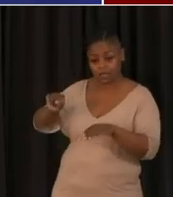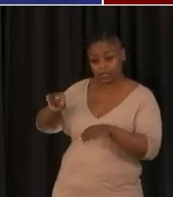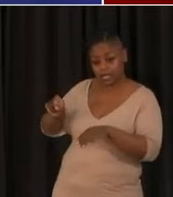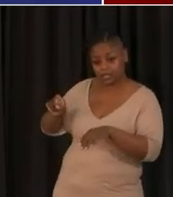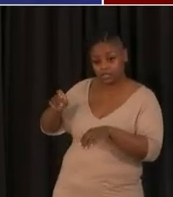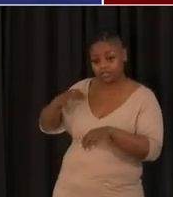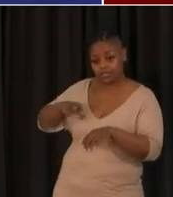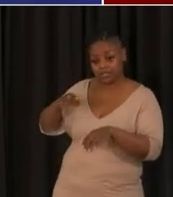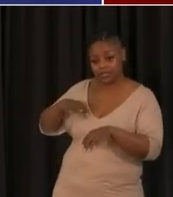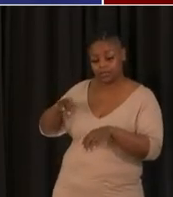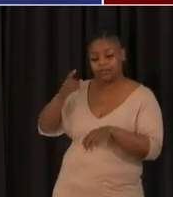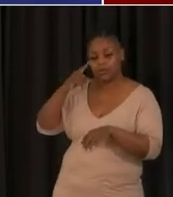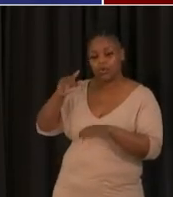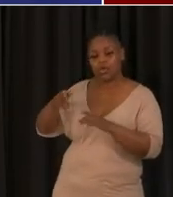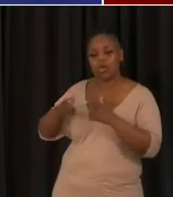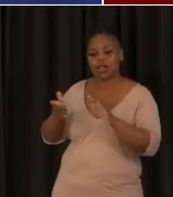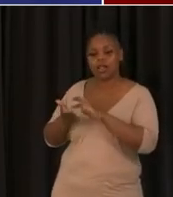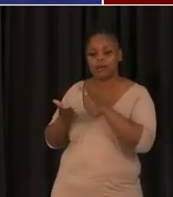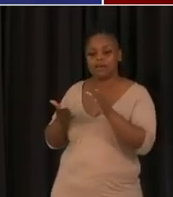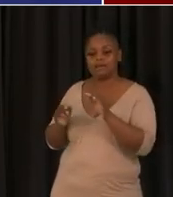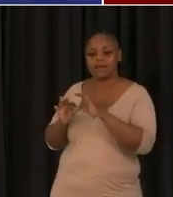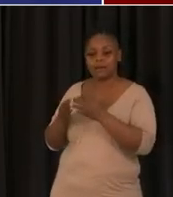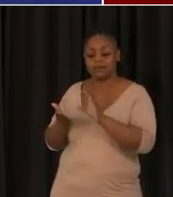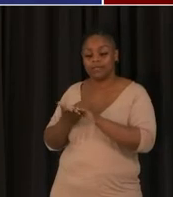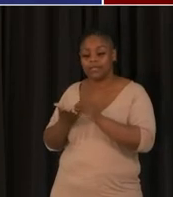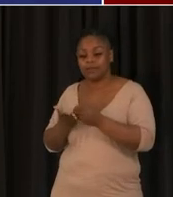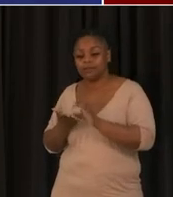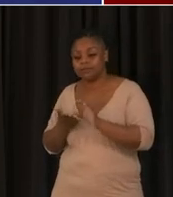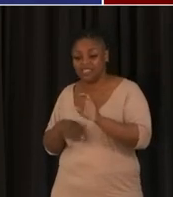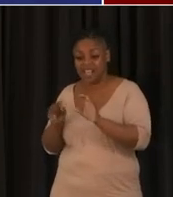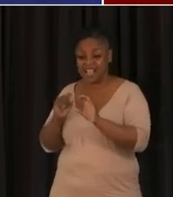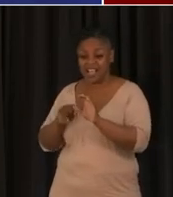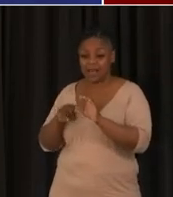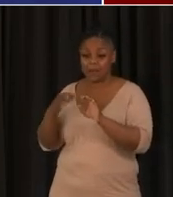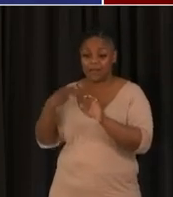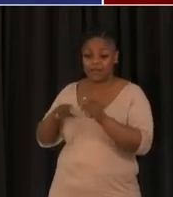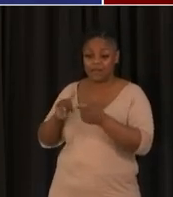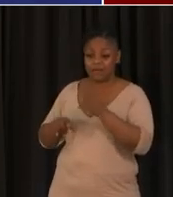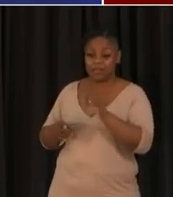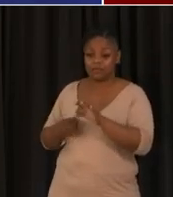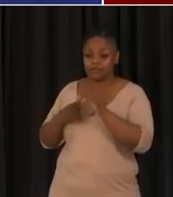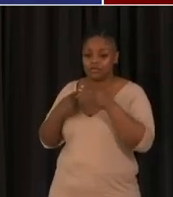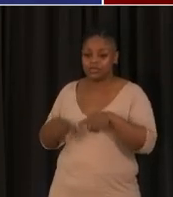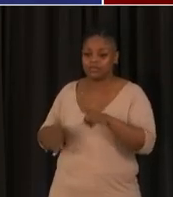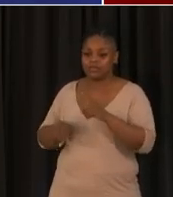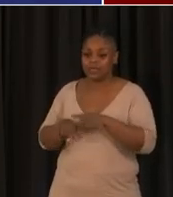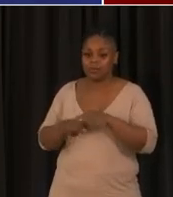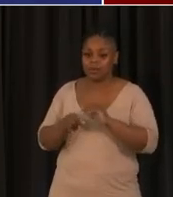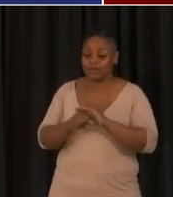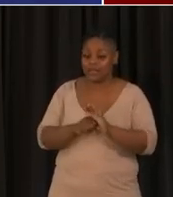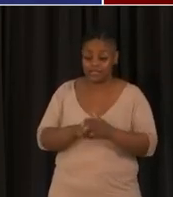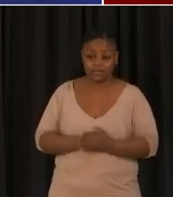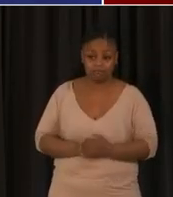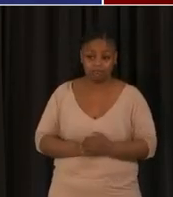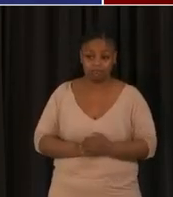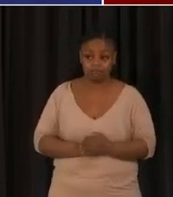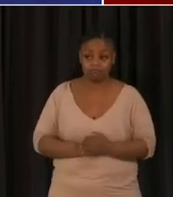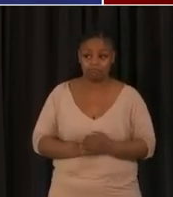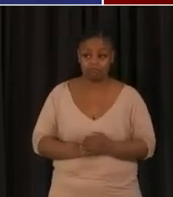great. He gave a lot of insight to how savings and how you spend money can stem